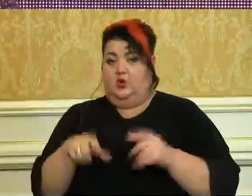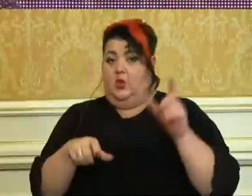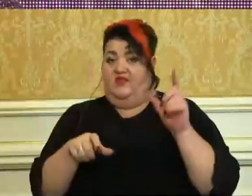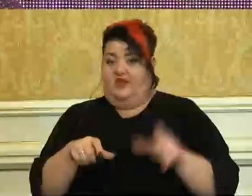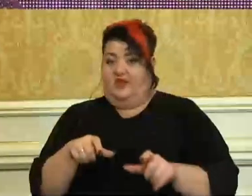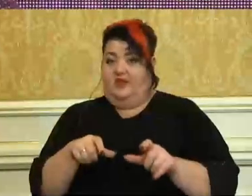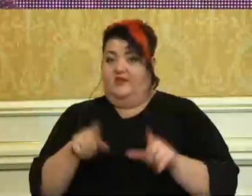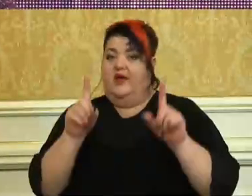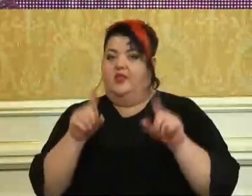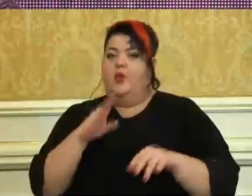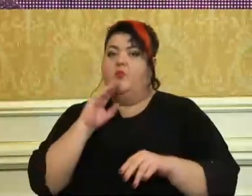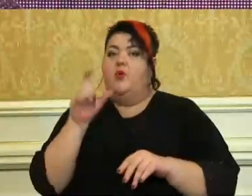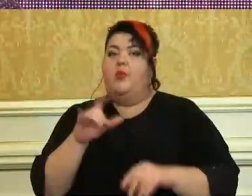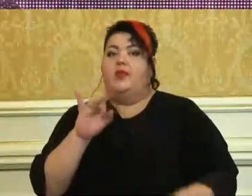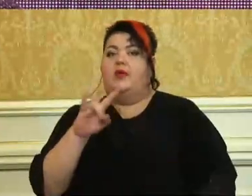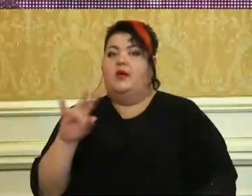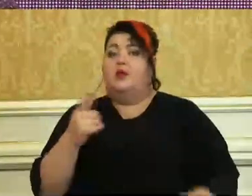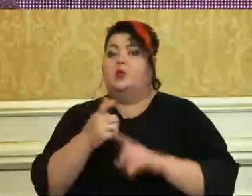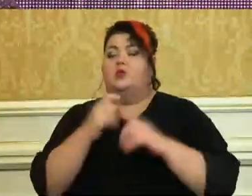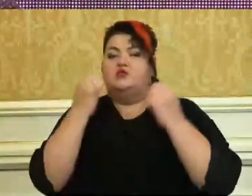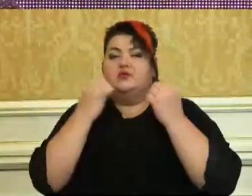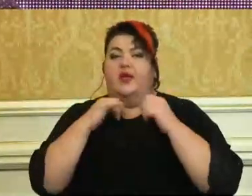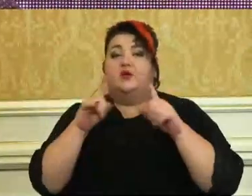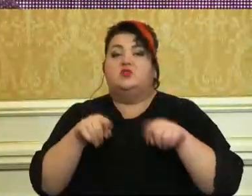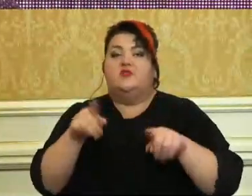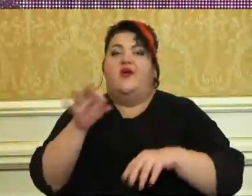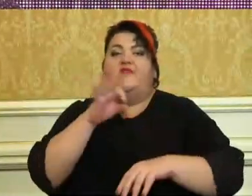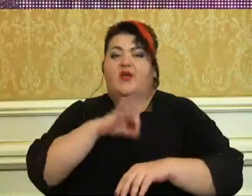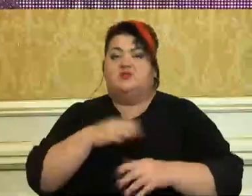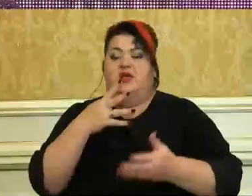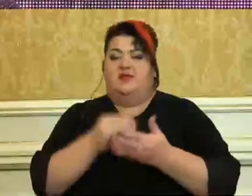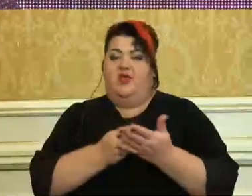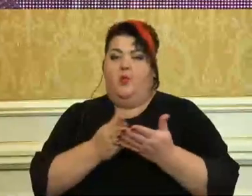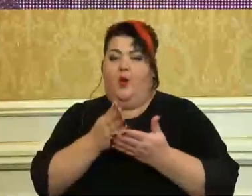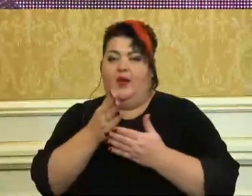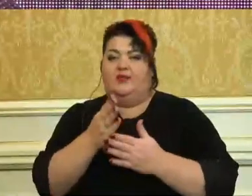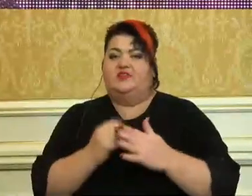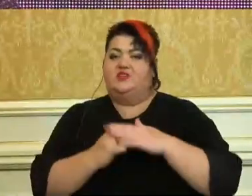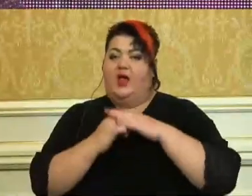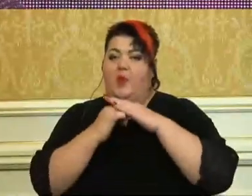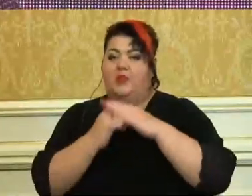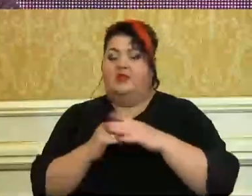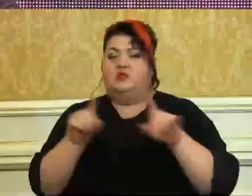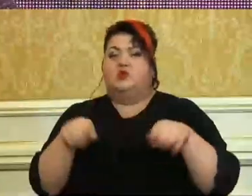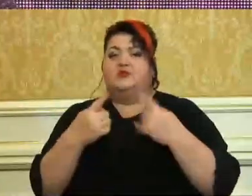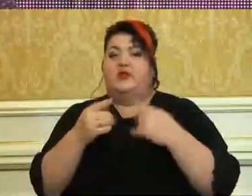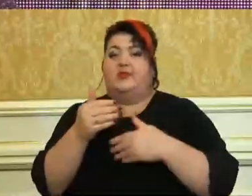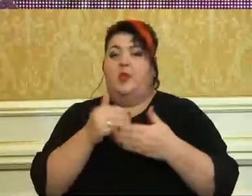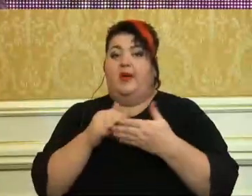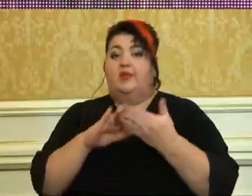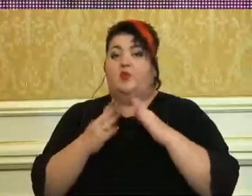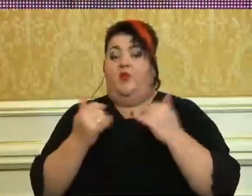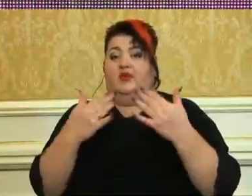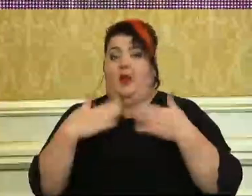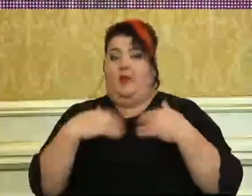quotas issues. It's not quotas. So, Ms. Serena, thank you for using your political capital just to create